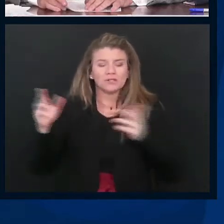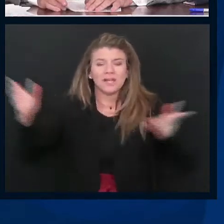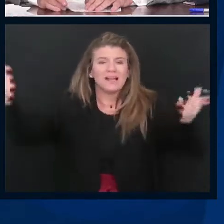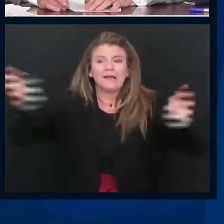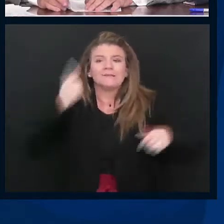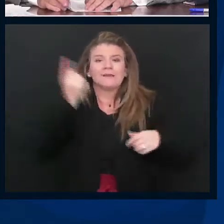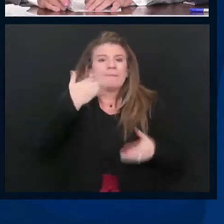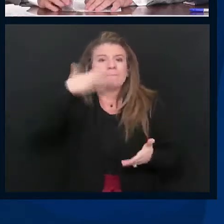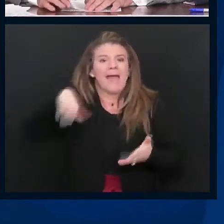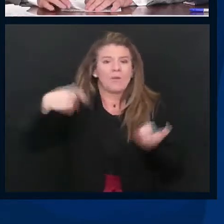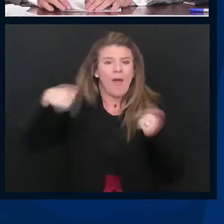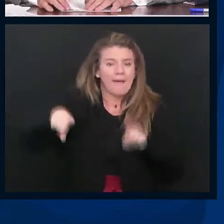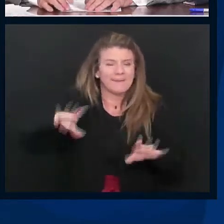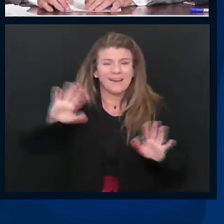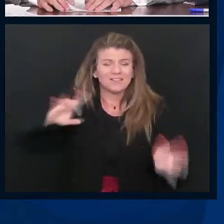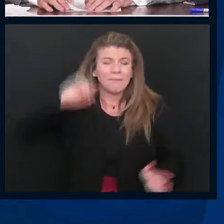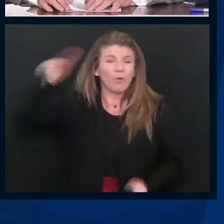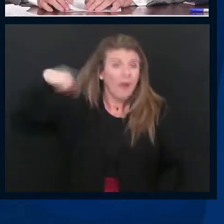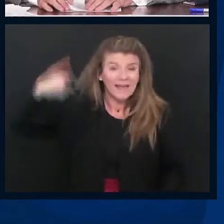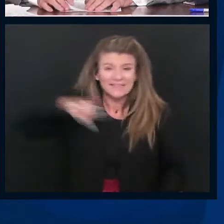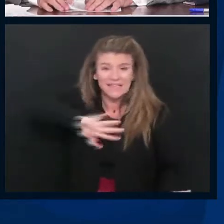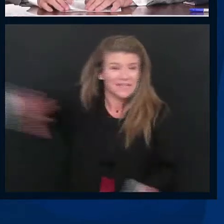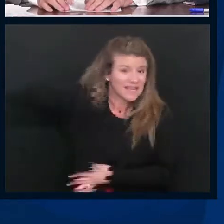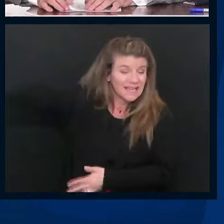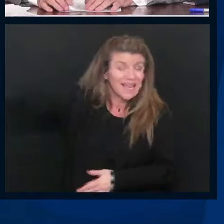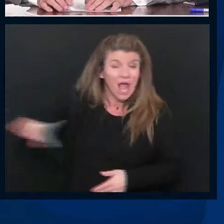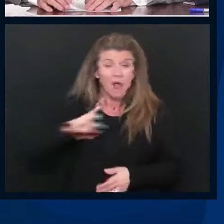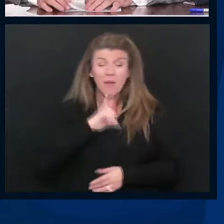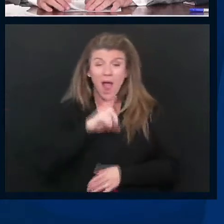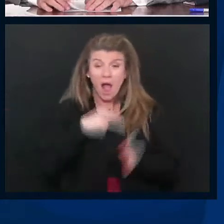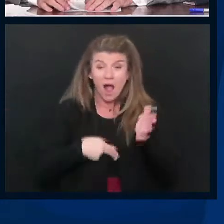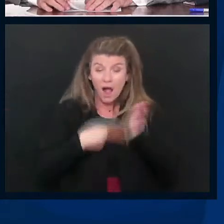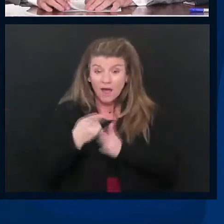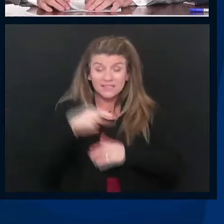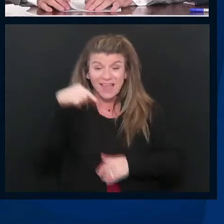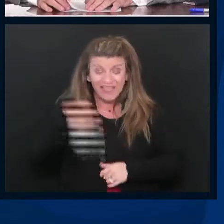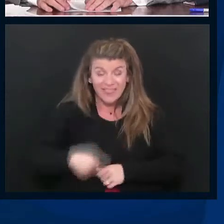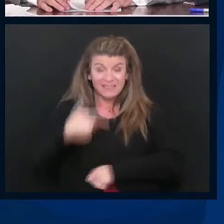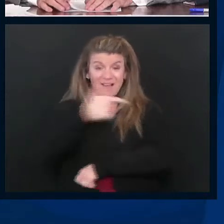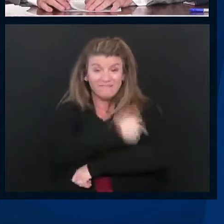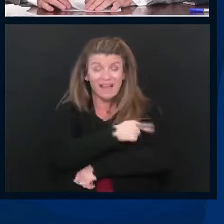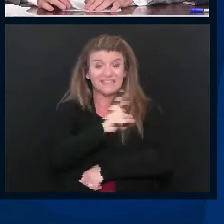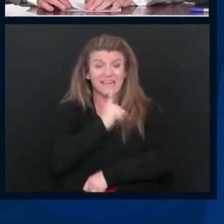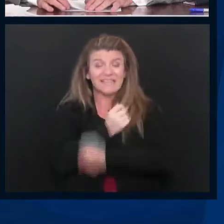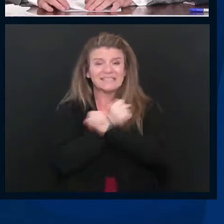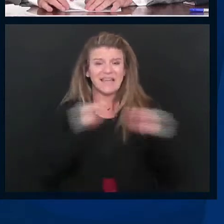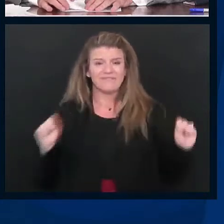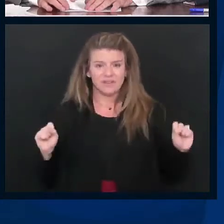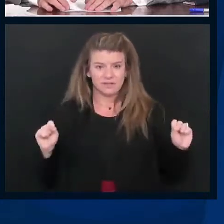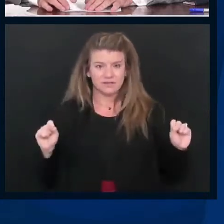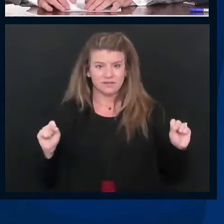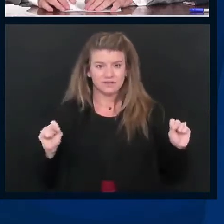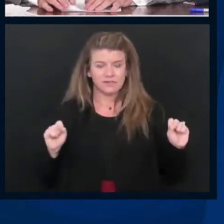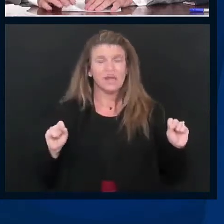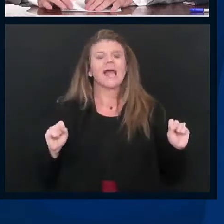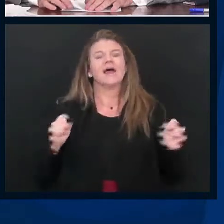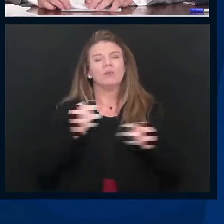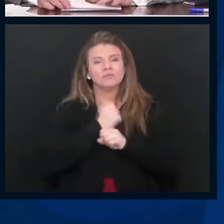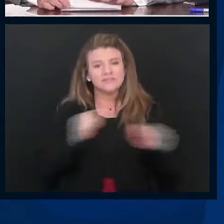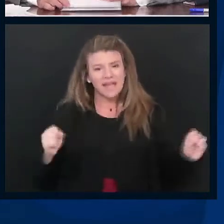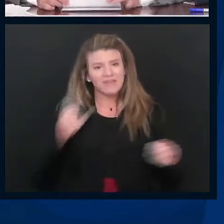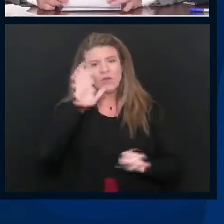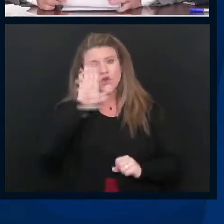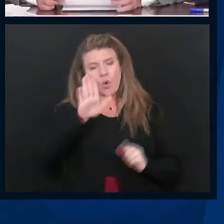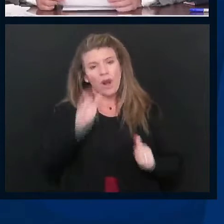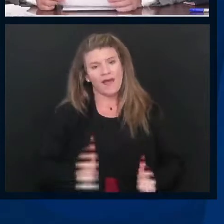something crazy. At the end of the day, absolutely this vaccine is super safe, and it'll save your life.